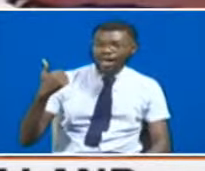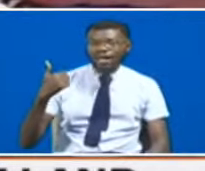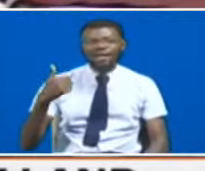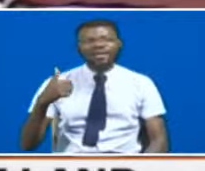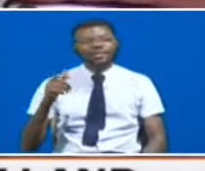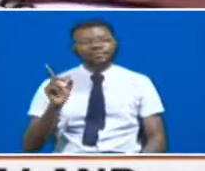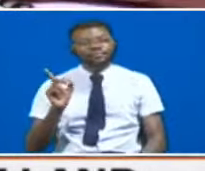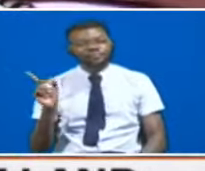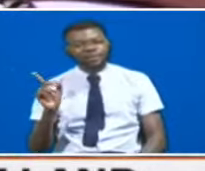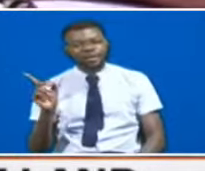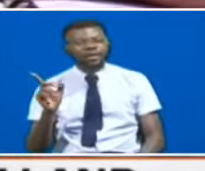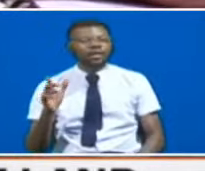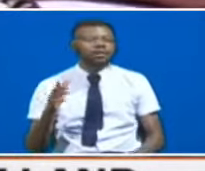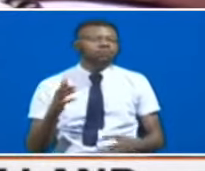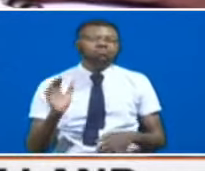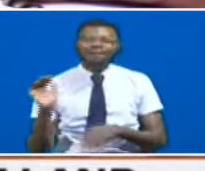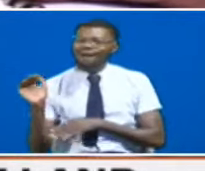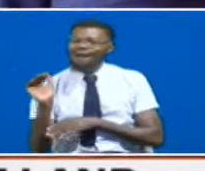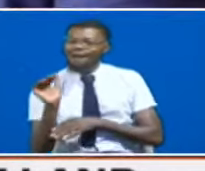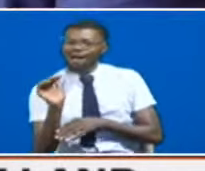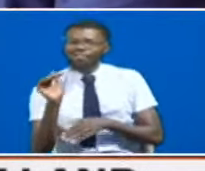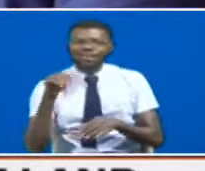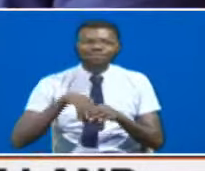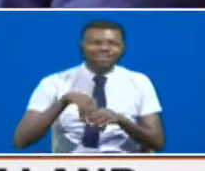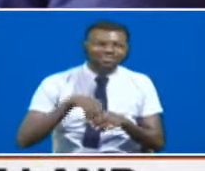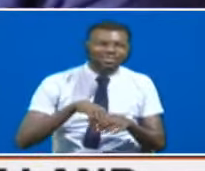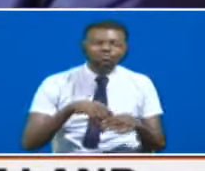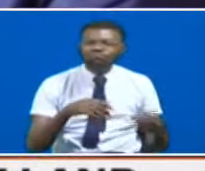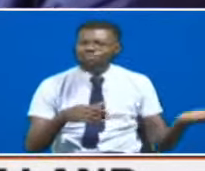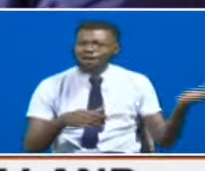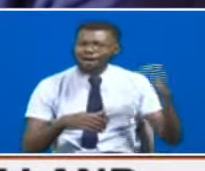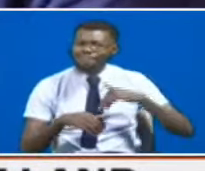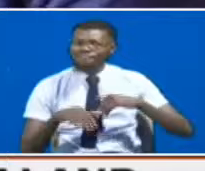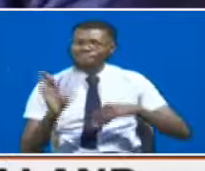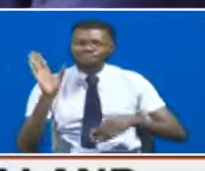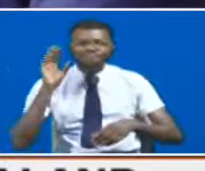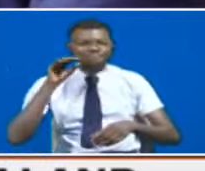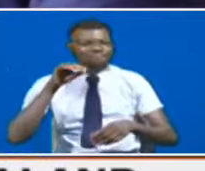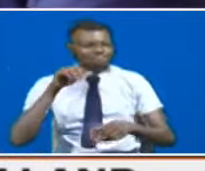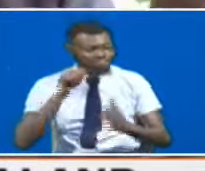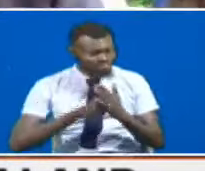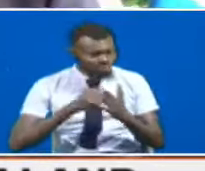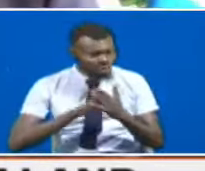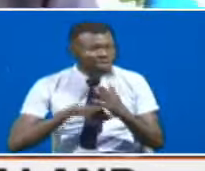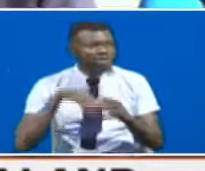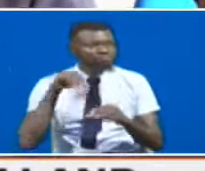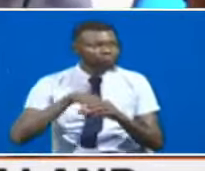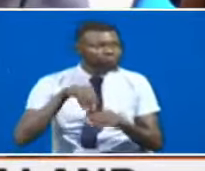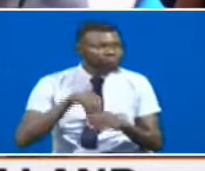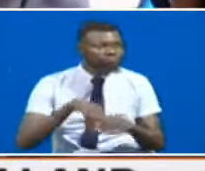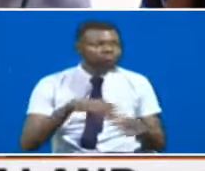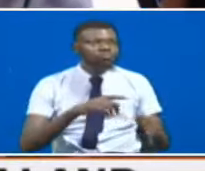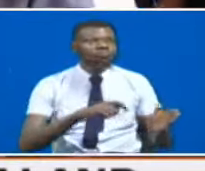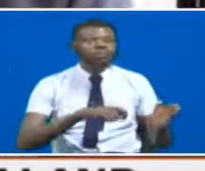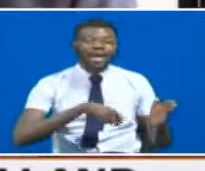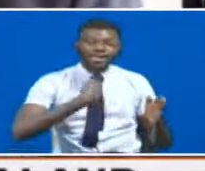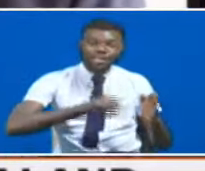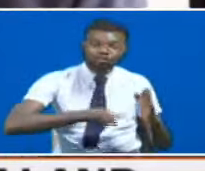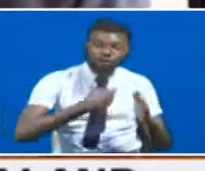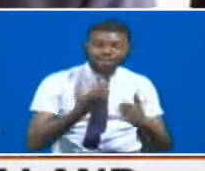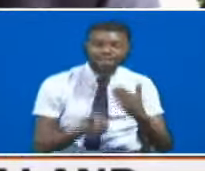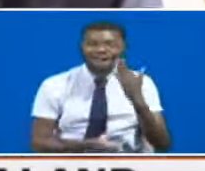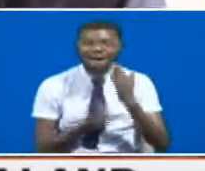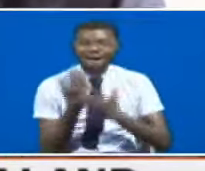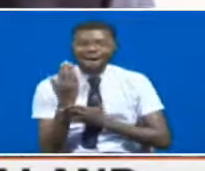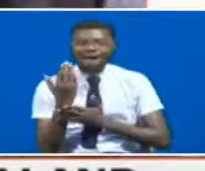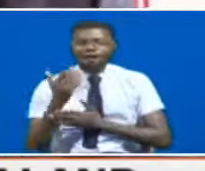Governor Mutula Kilonzo Jr. urged investors to consider Makueni County as a prime location for industrial ventures, saying his government is ready